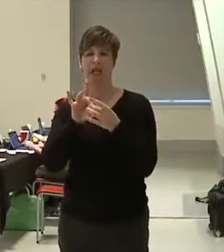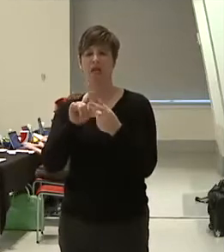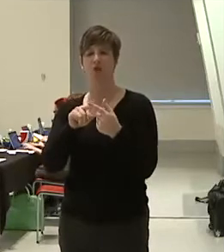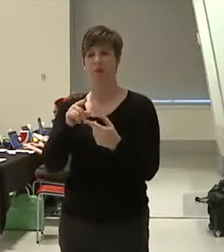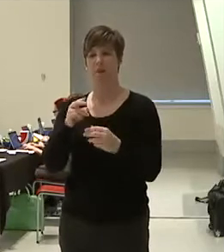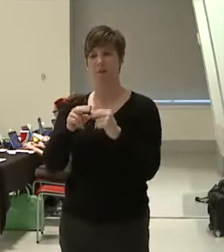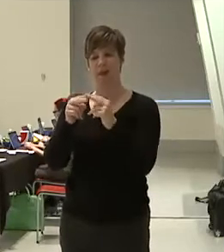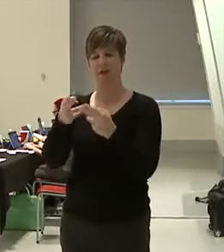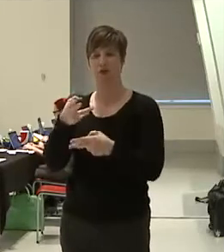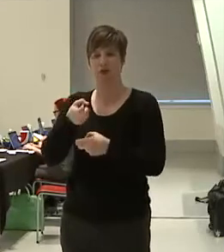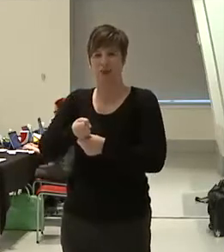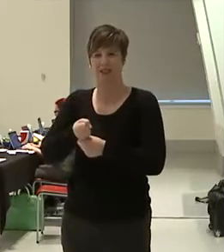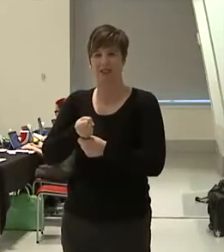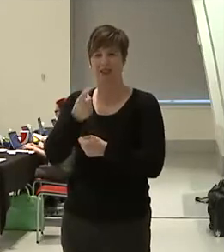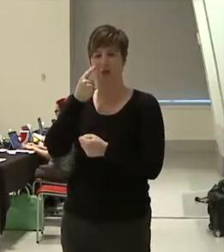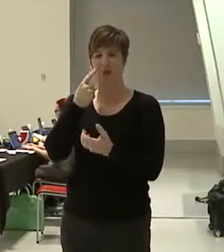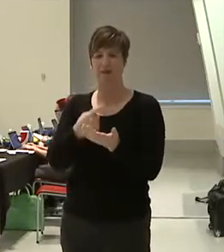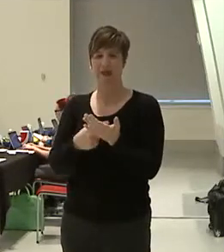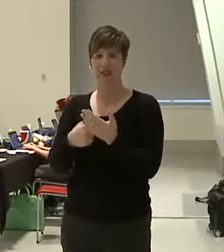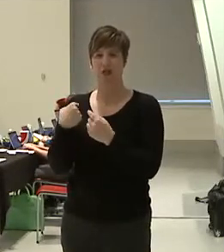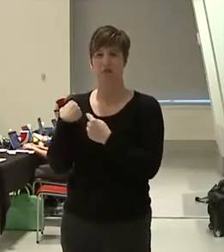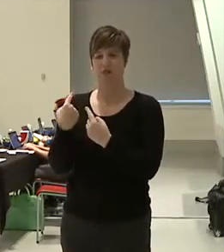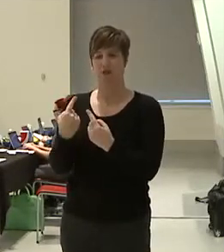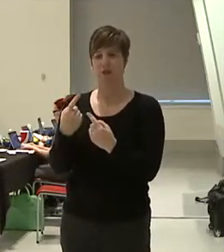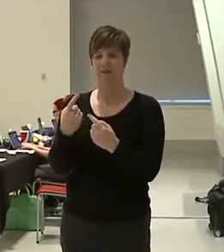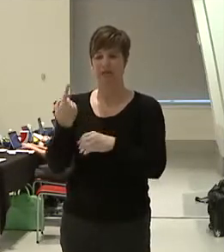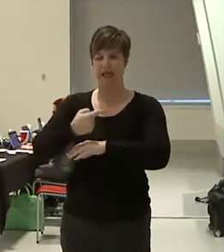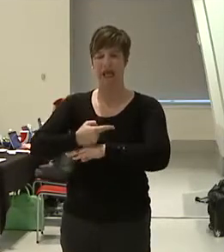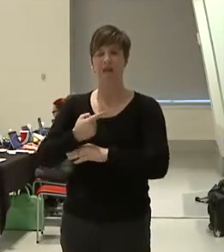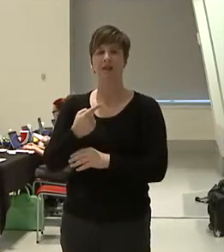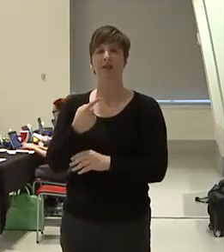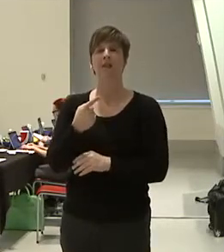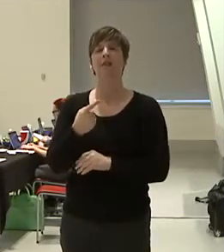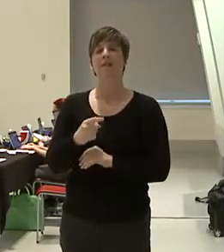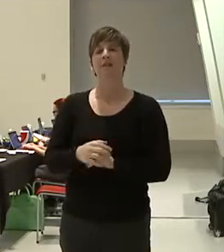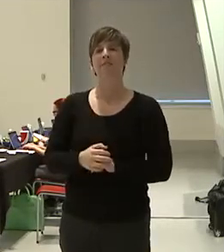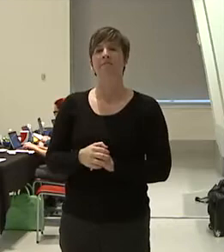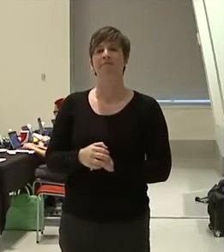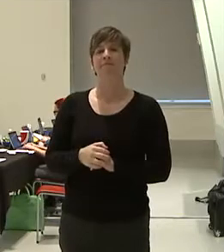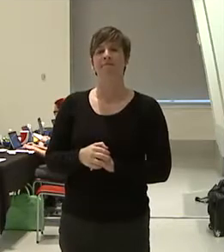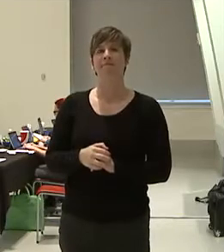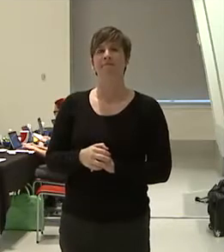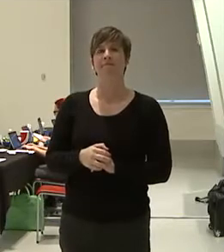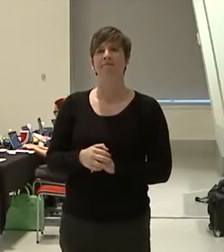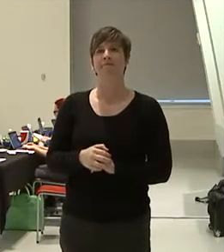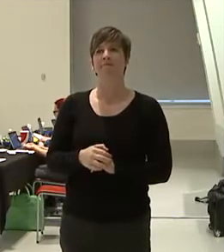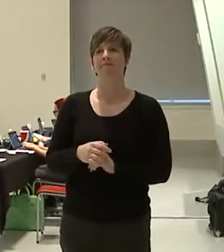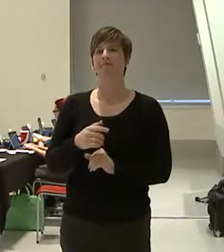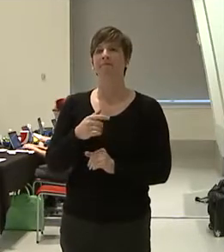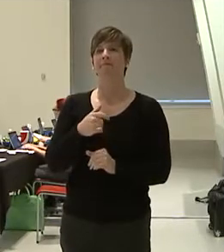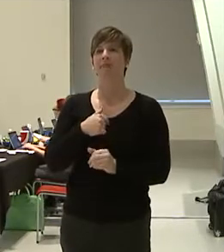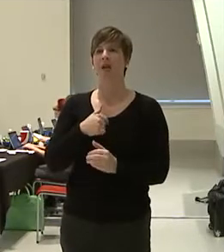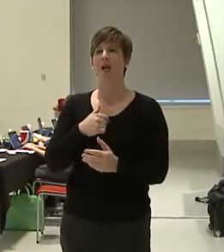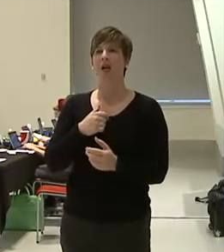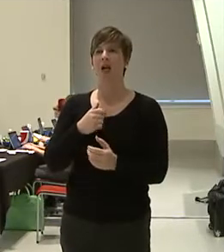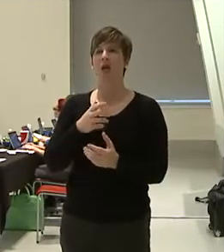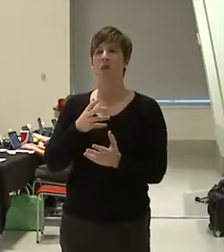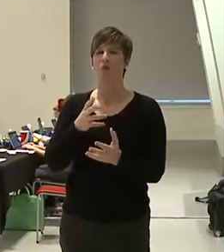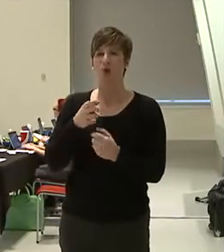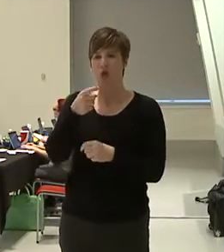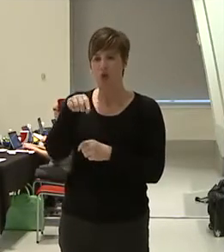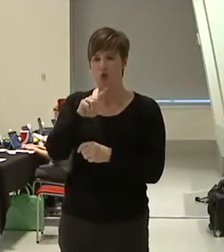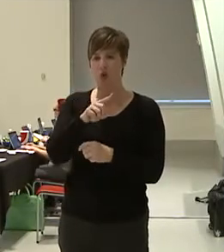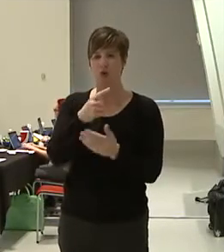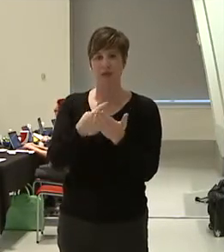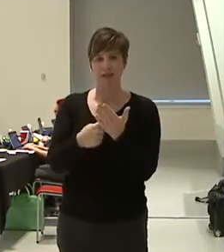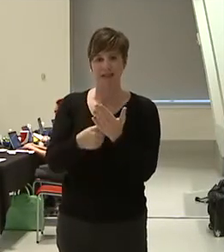been discussed a bit throughout the day. But I would love for you all to discuss if you